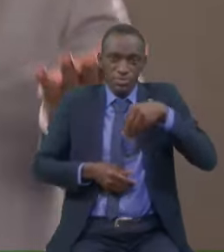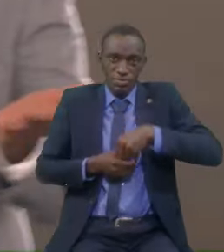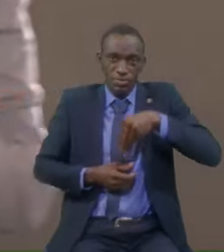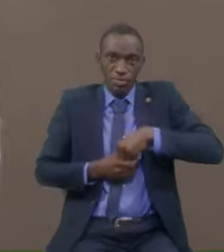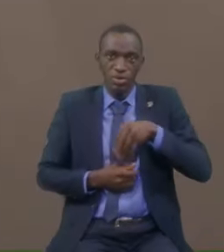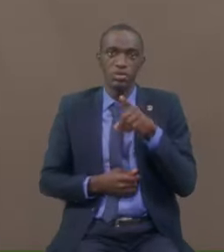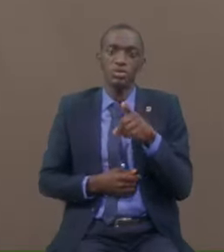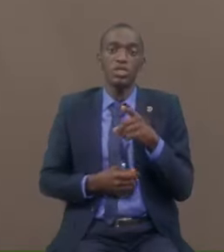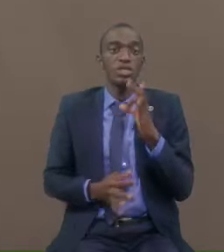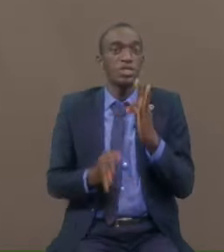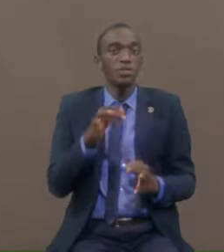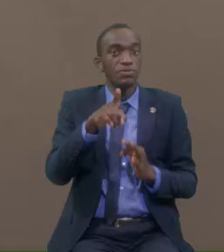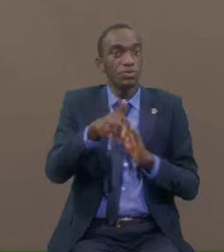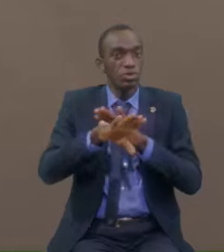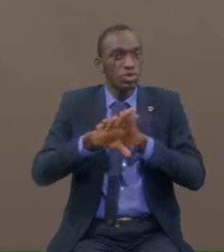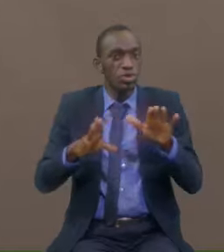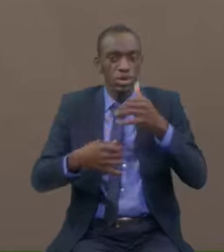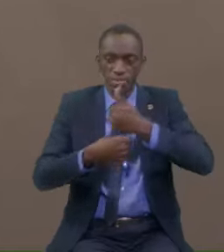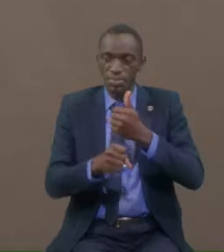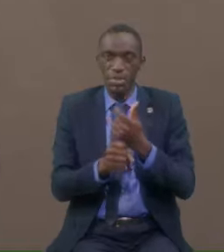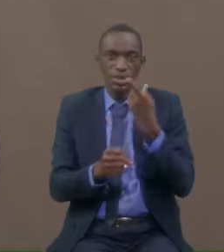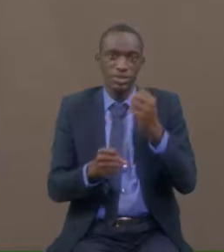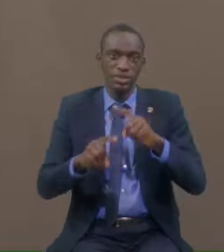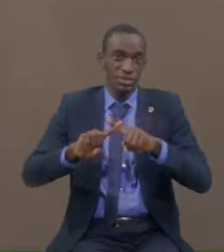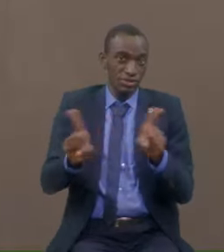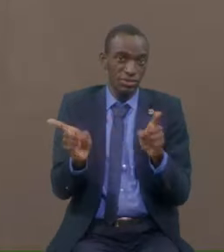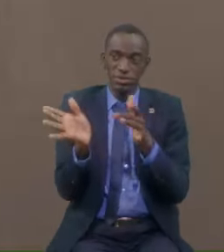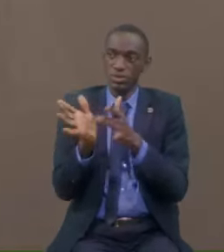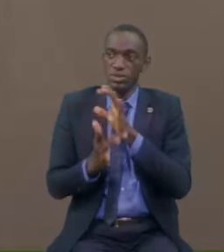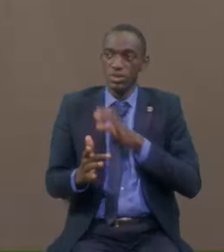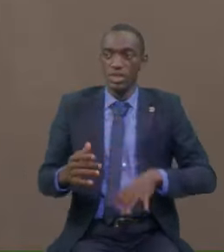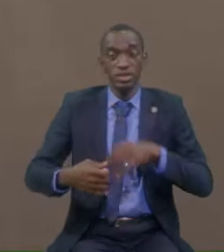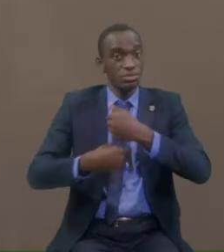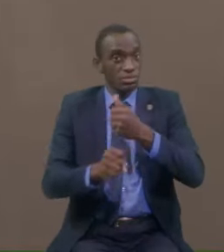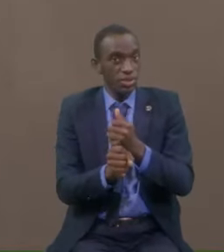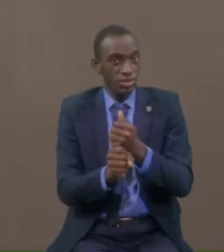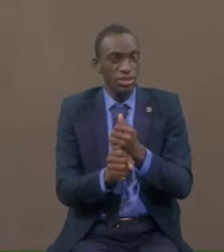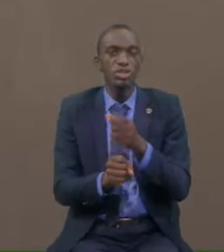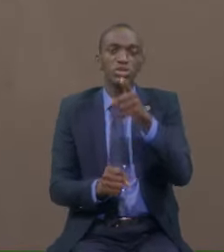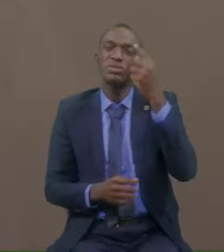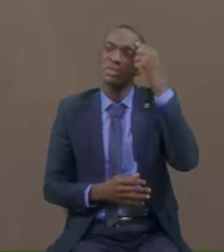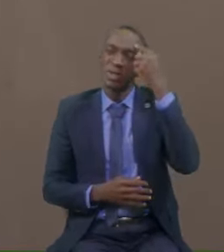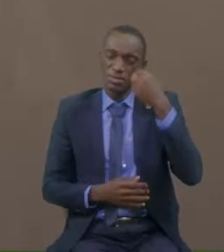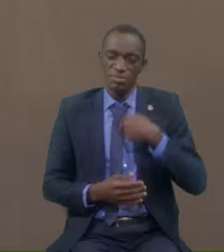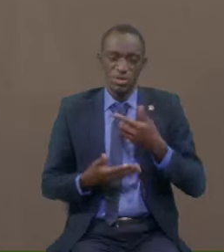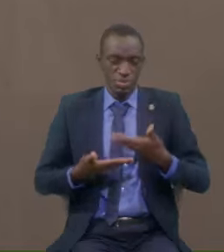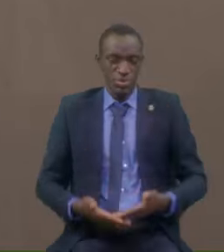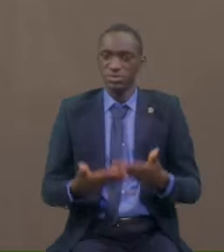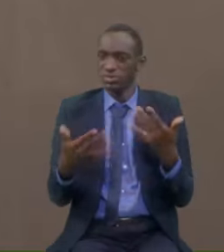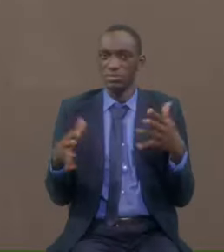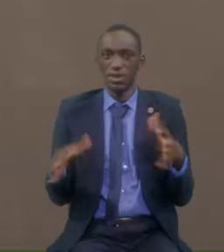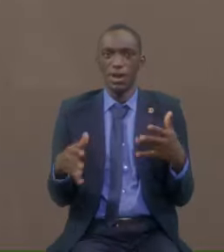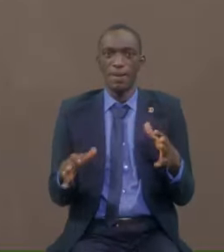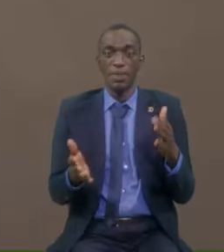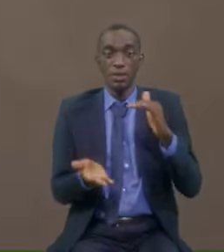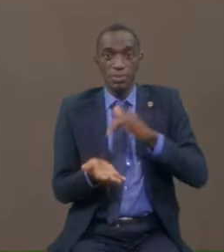the difference that Christ has made, you'll be thinking, I'm born again, I've got it all. You'll